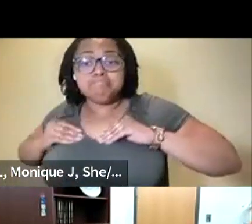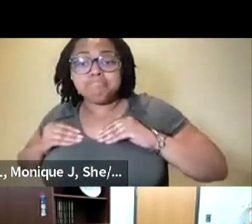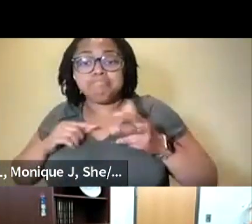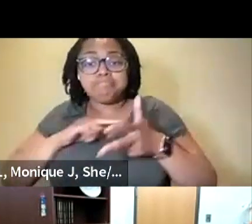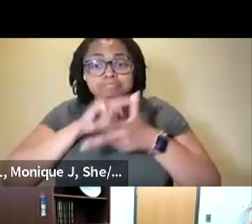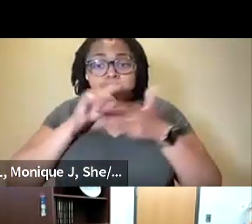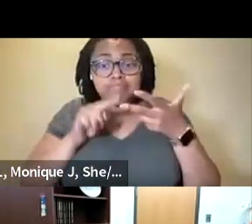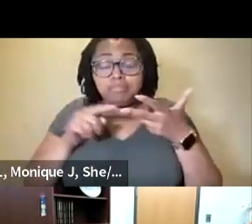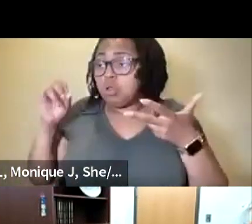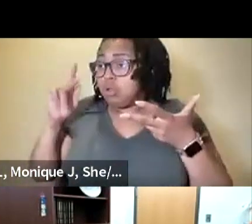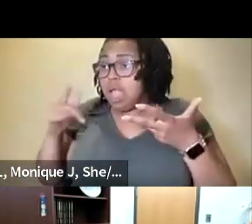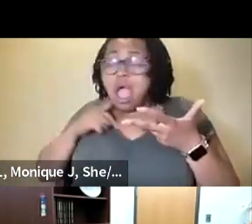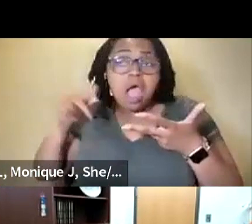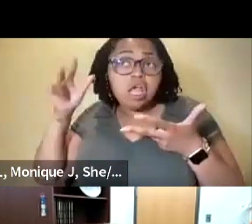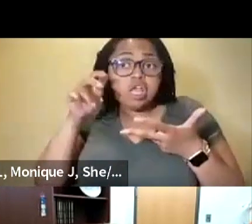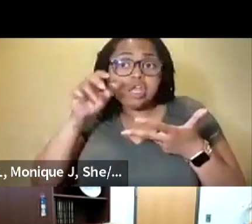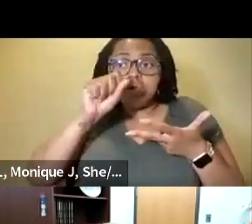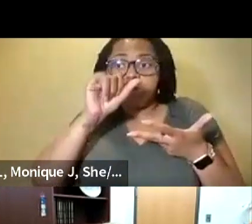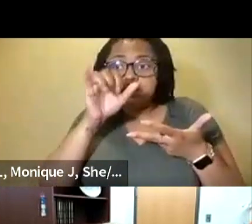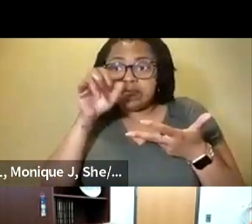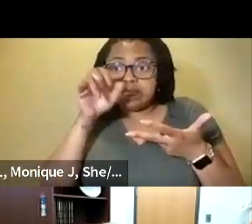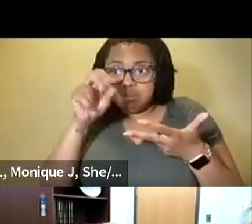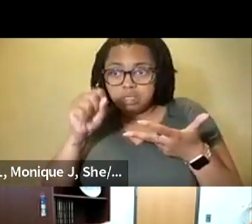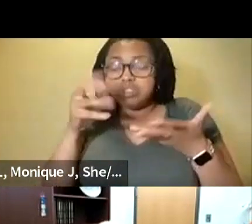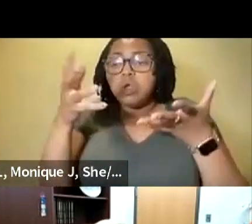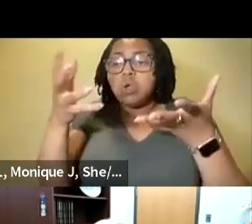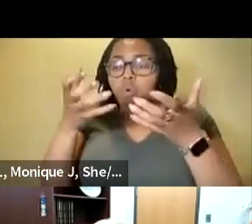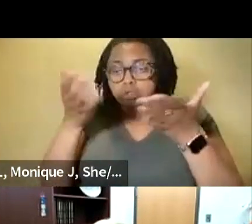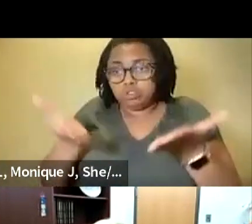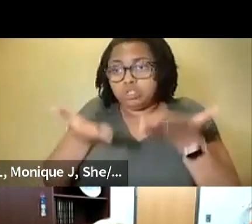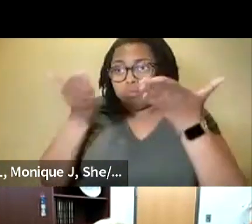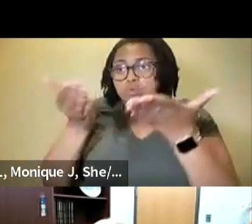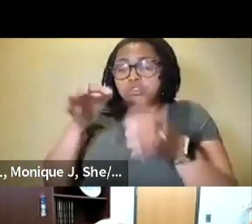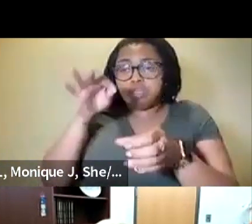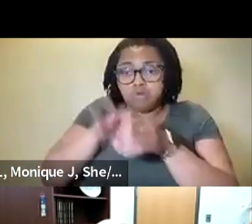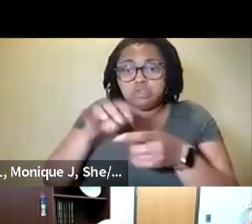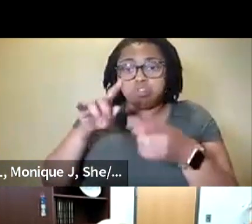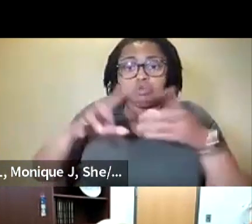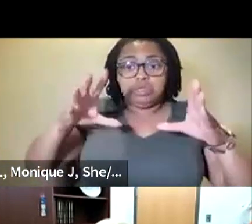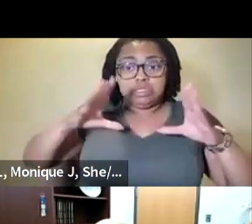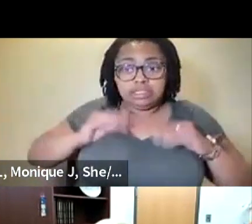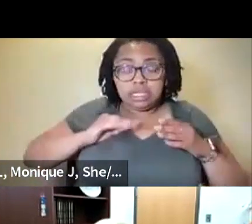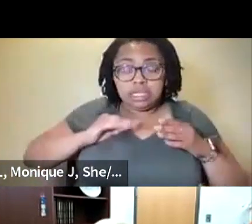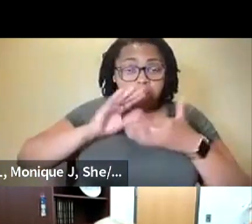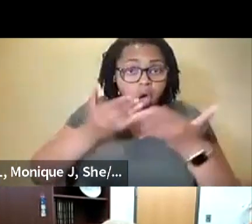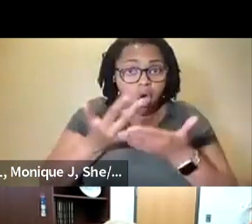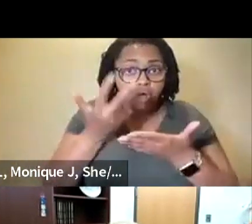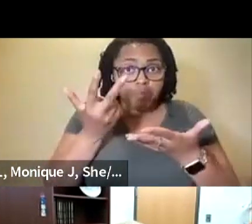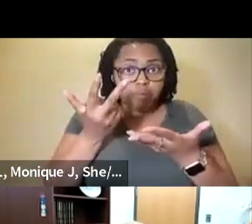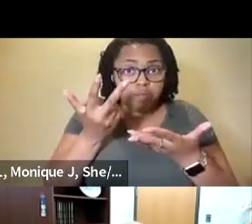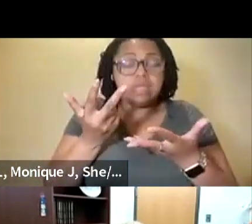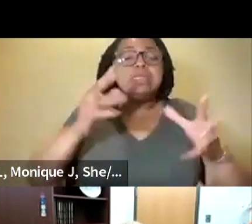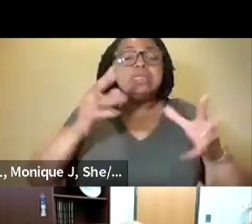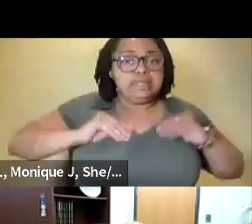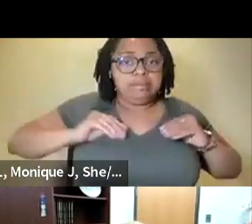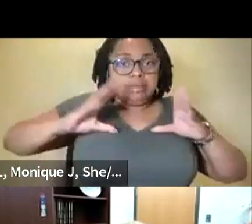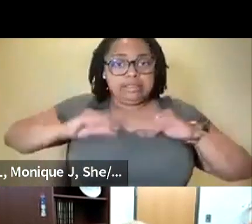Okay, so I hear Simmons saying that he'd like to make a motion to vote to accept all three of them at